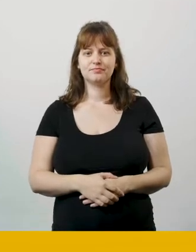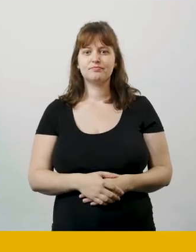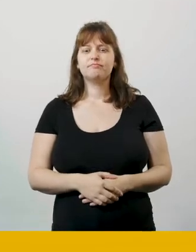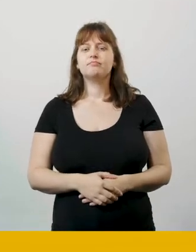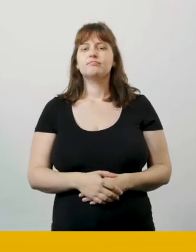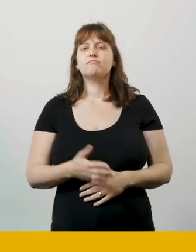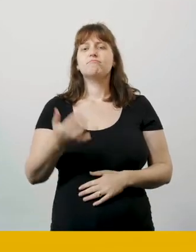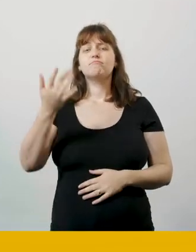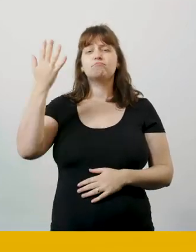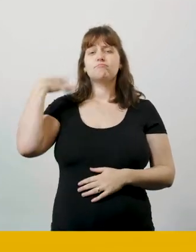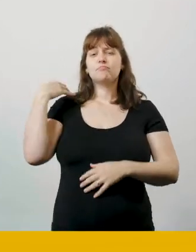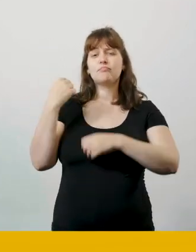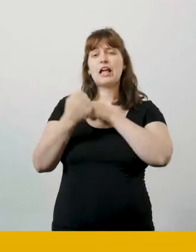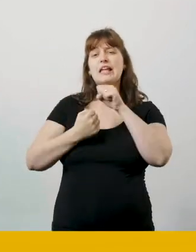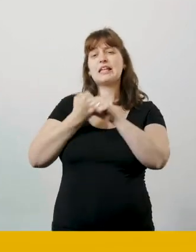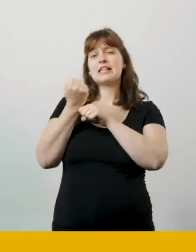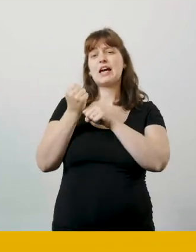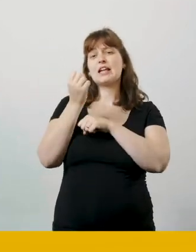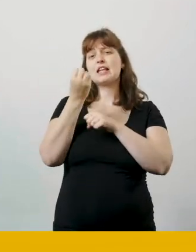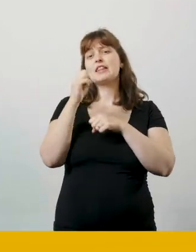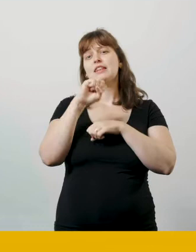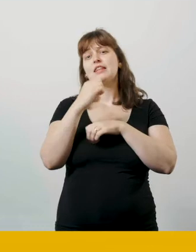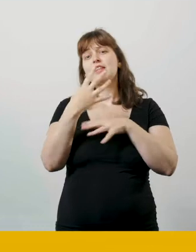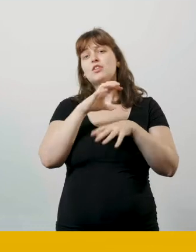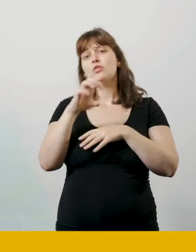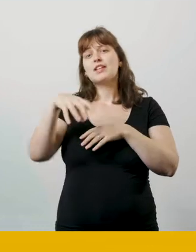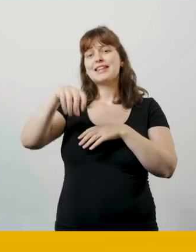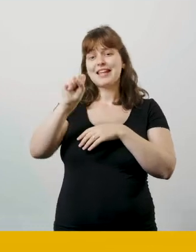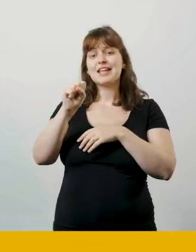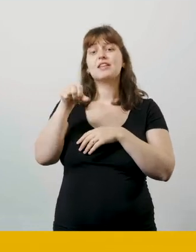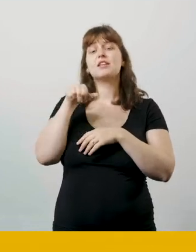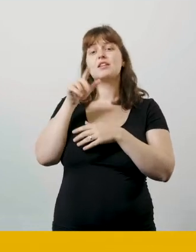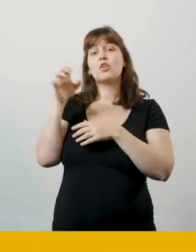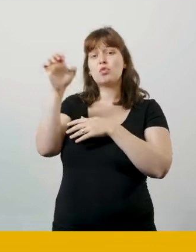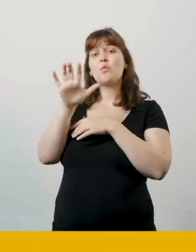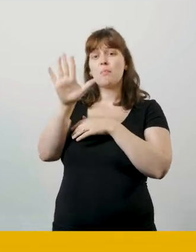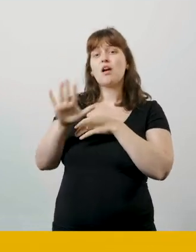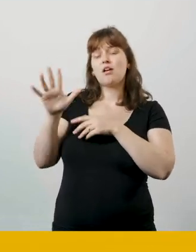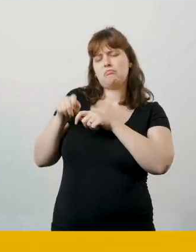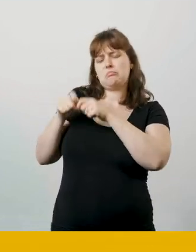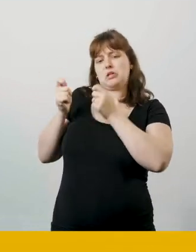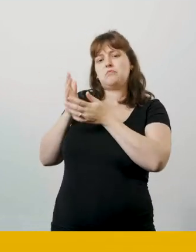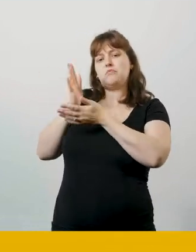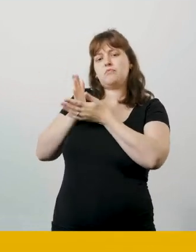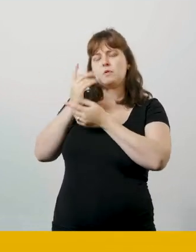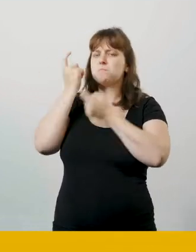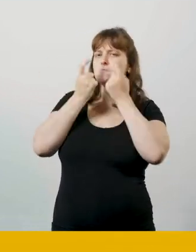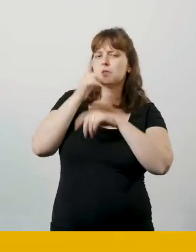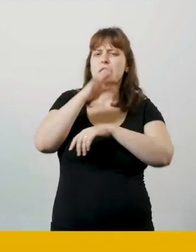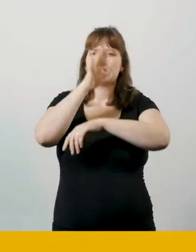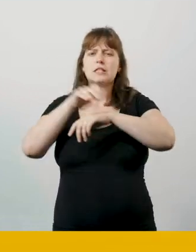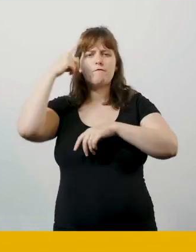At the beginning of the 90s, when in Europe we were talking about design for